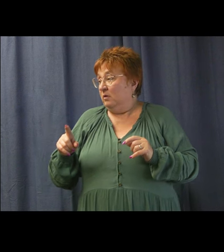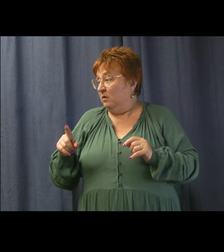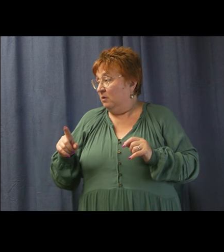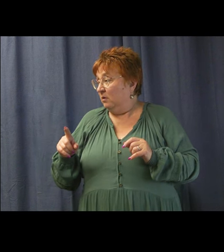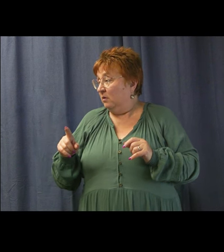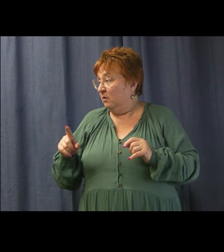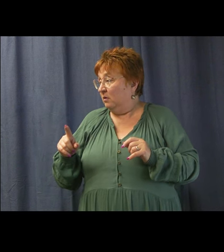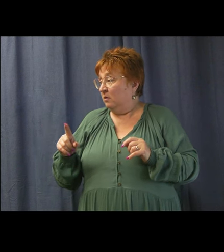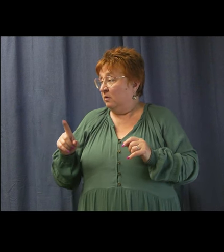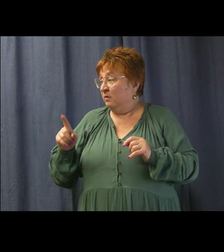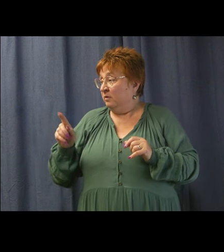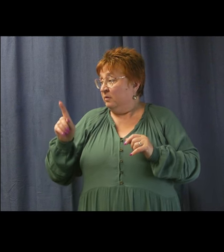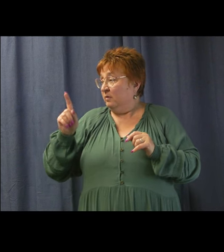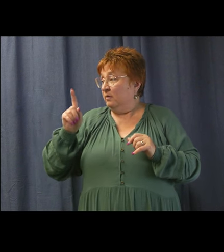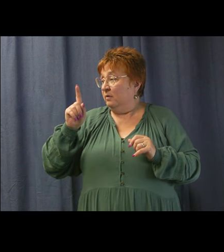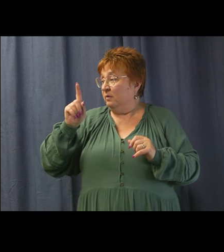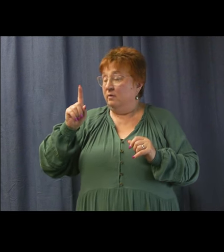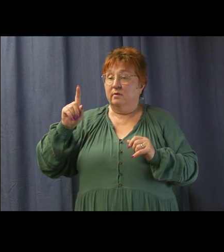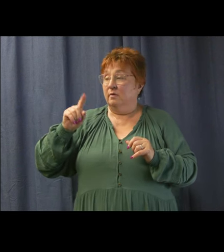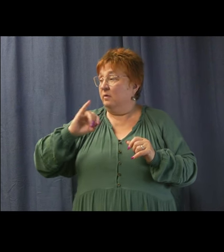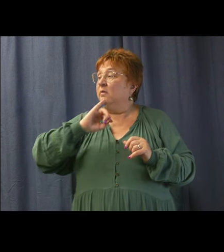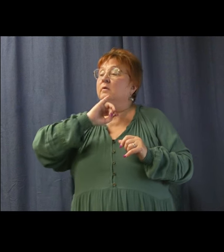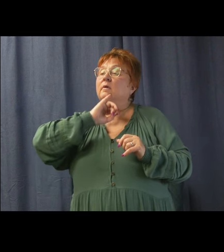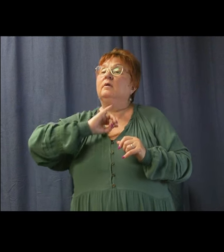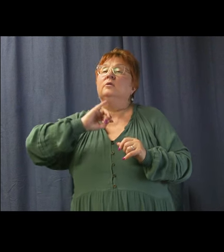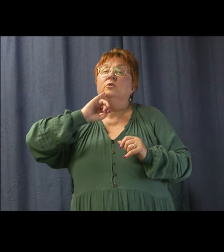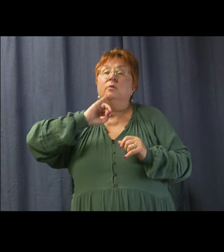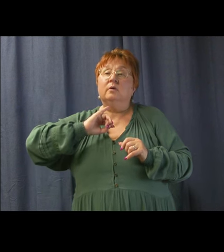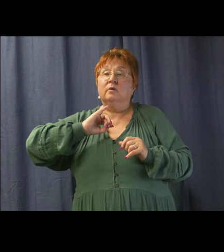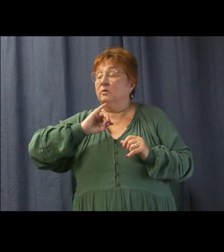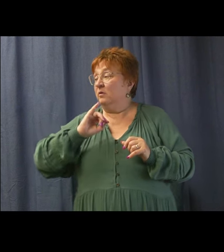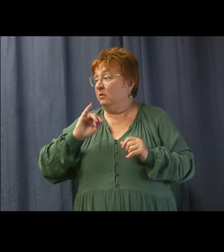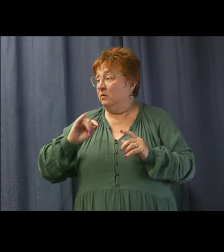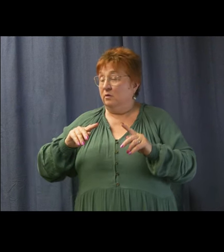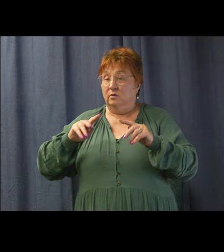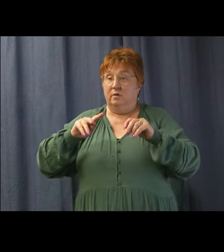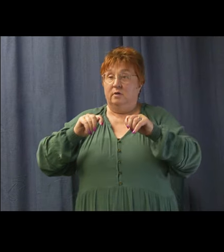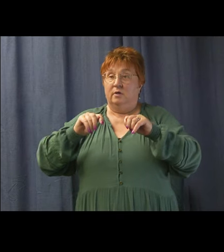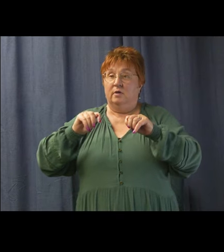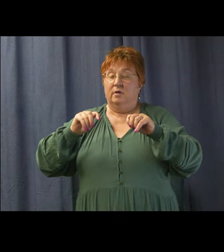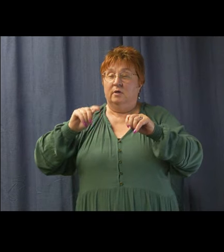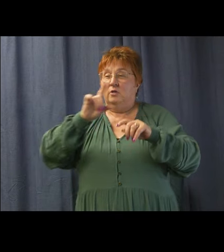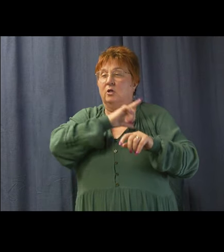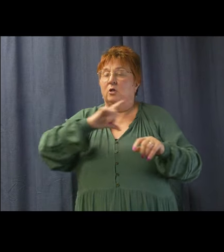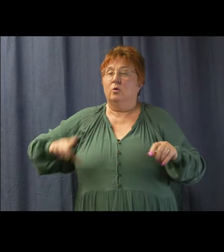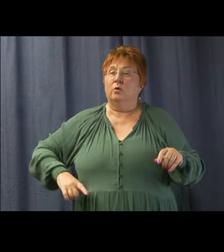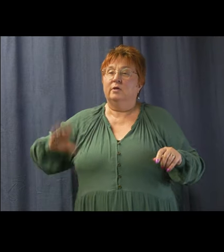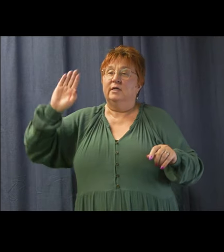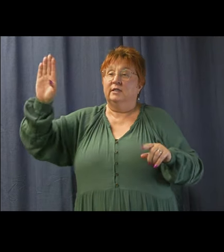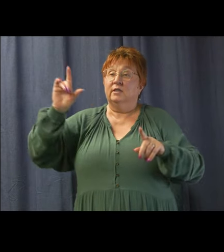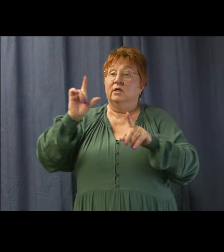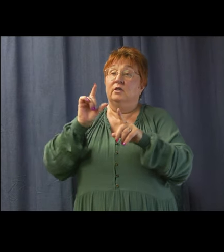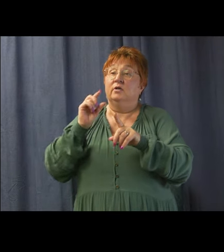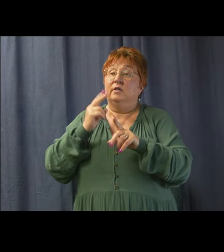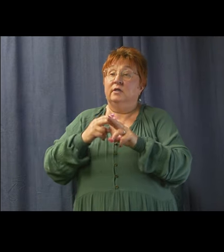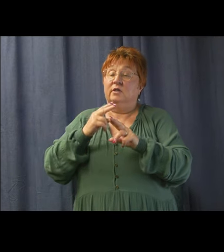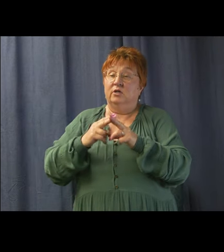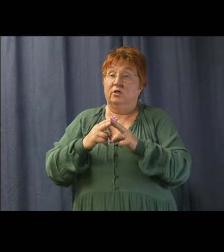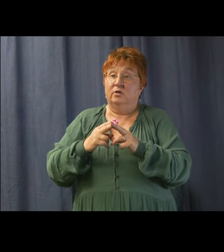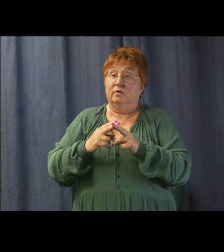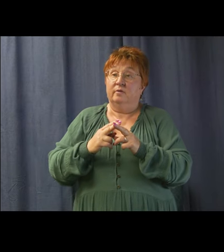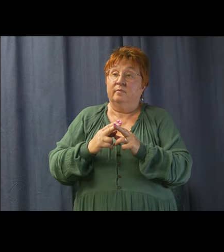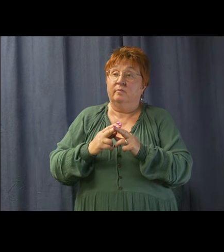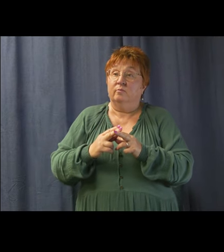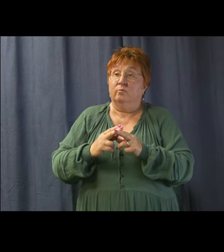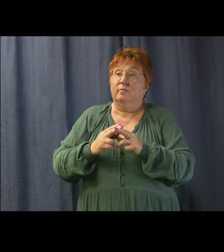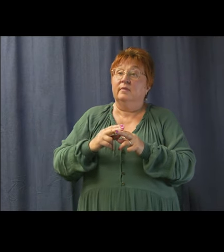for he is the one who formed all things. And Israel is the tribe of his inheritance. The Lord of hosts is his name. And look what he says, Israel, you